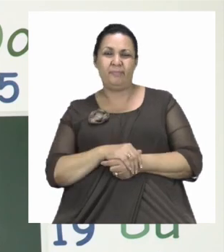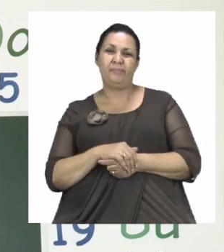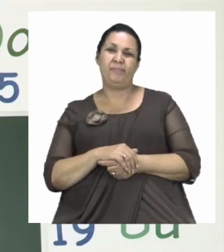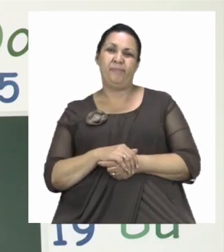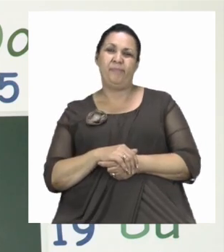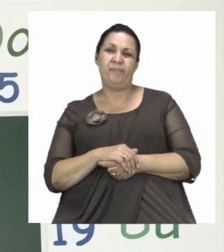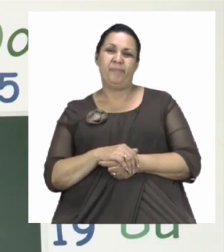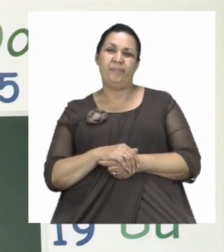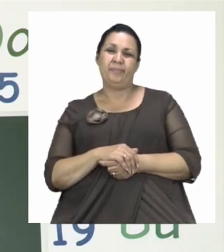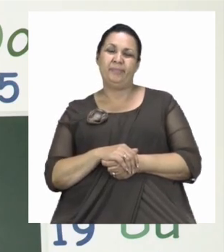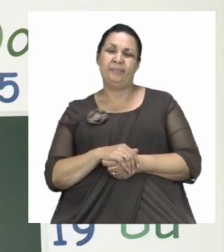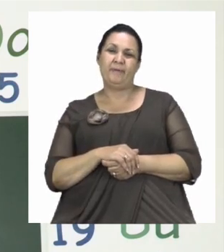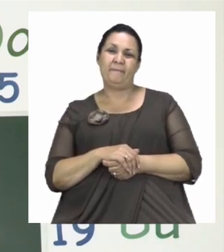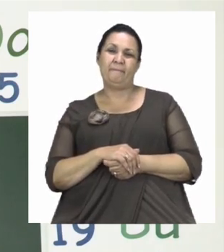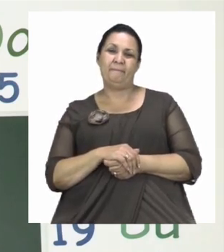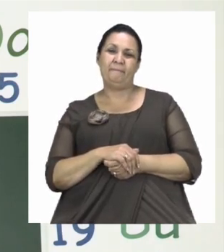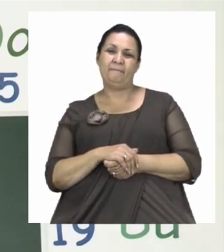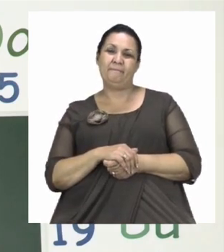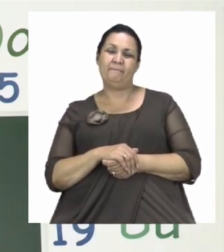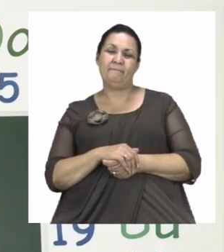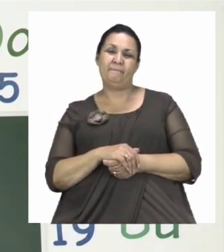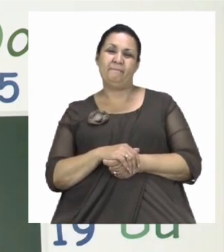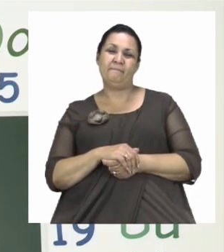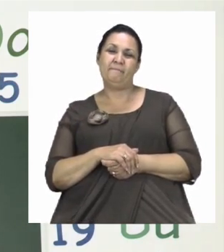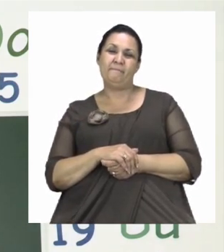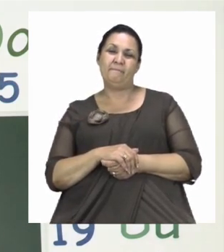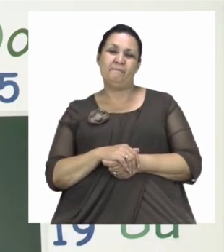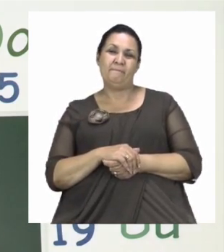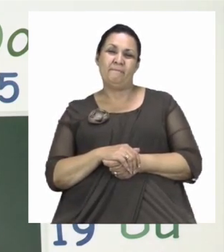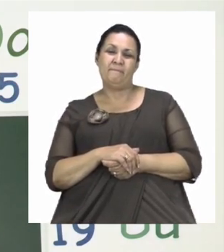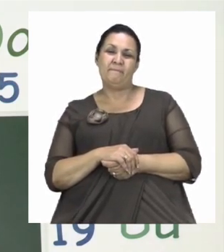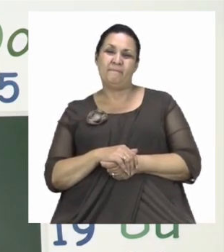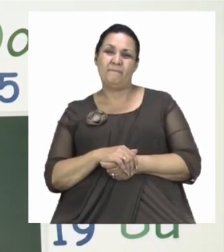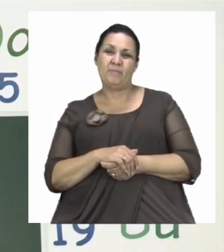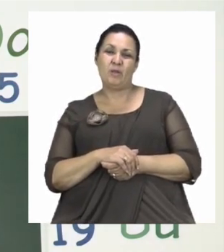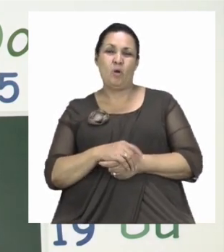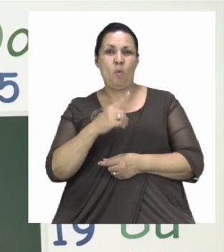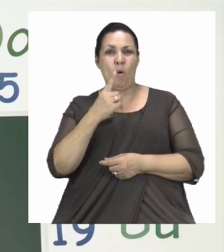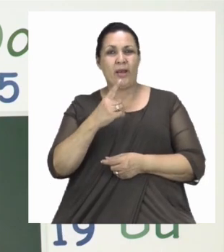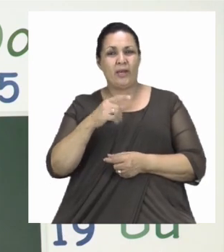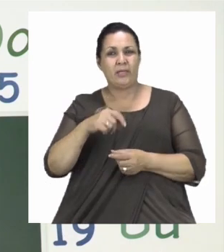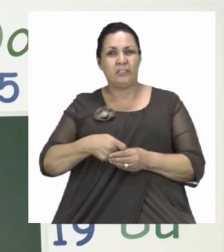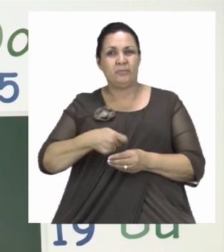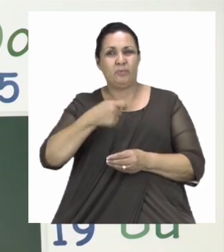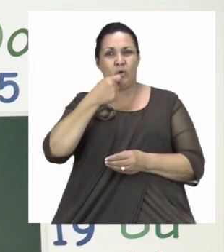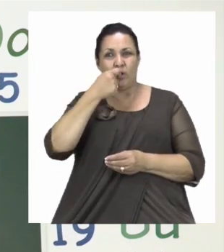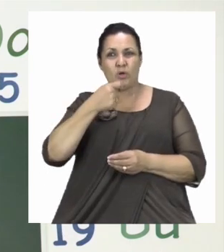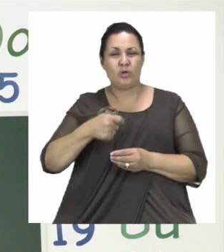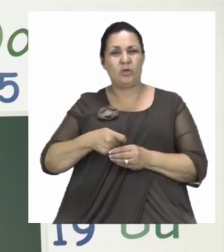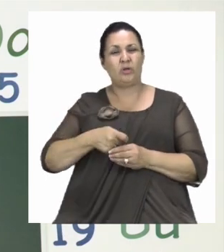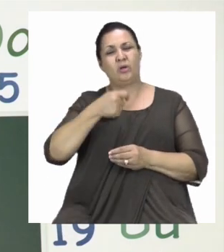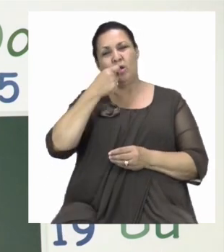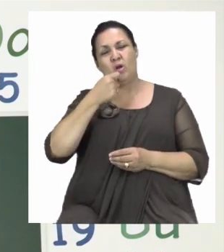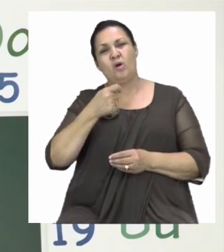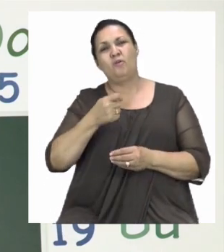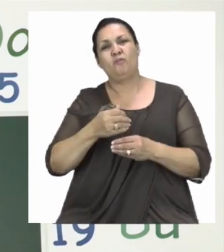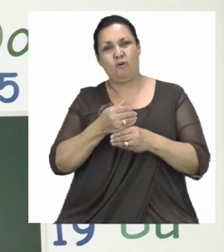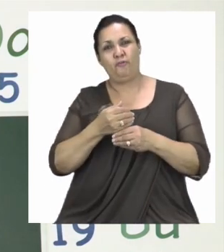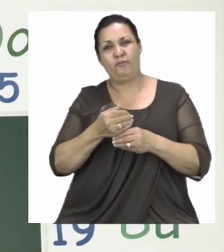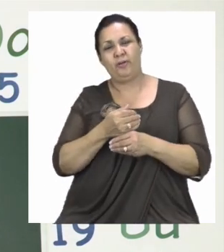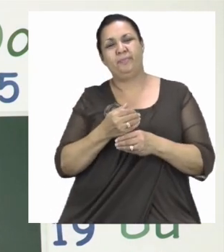I'm going to choose coffee. So I'm going to put 1 spoon of coffee. So that is